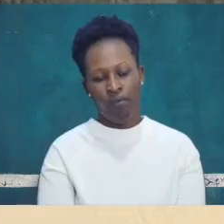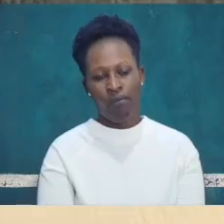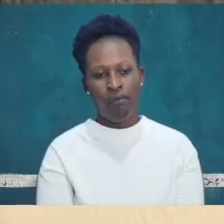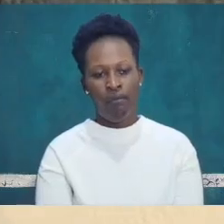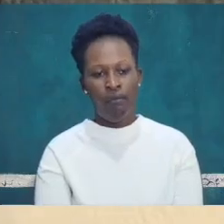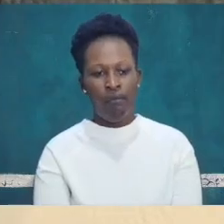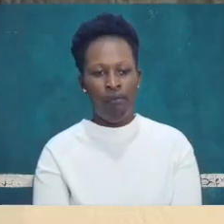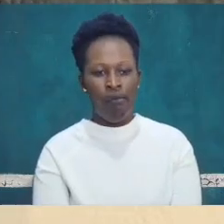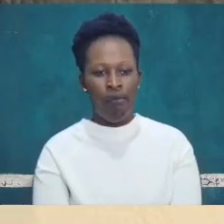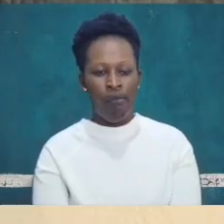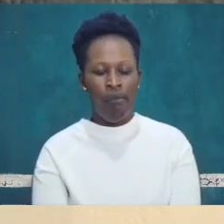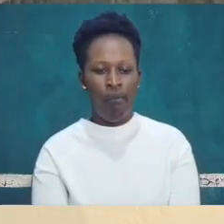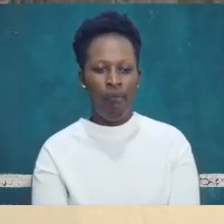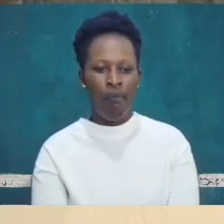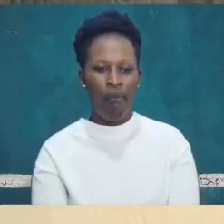of goods